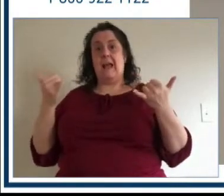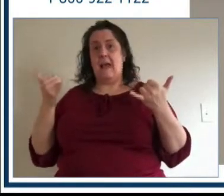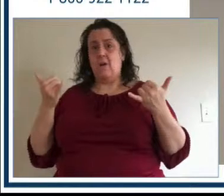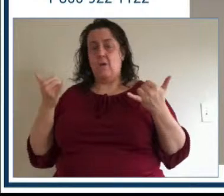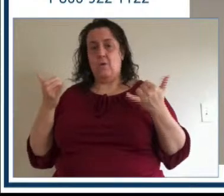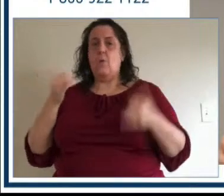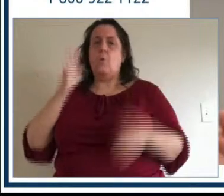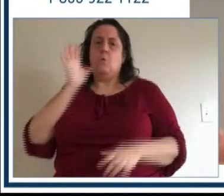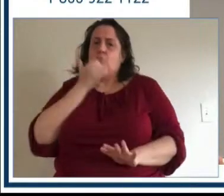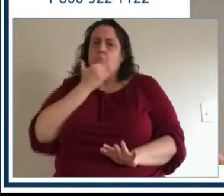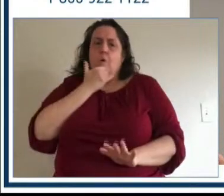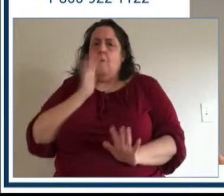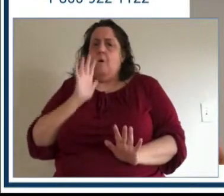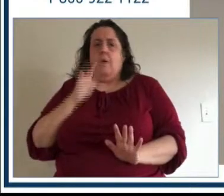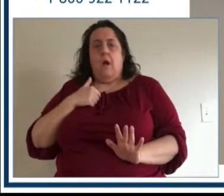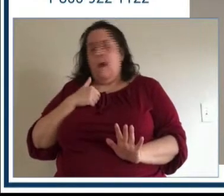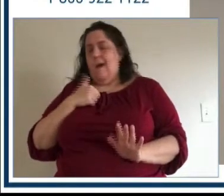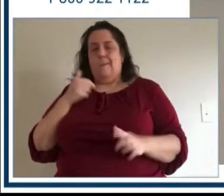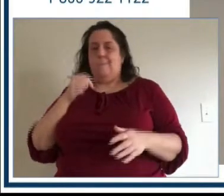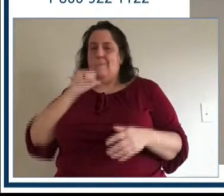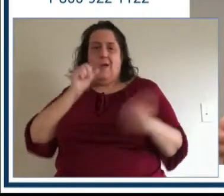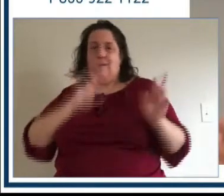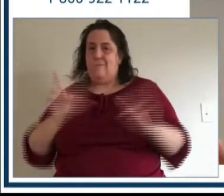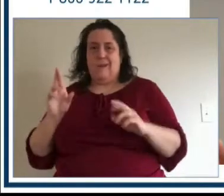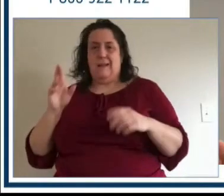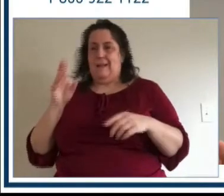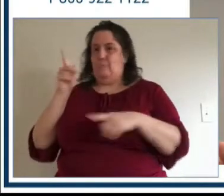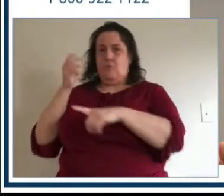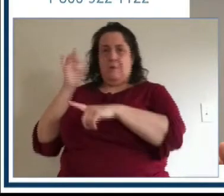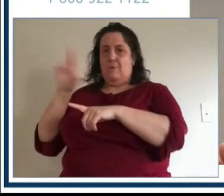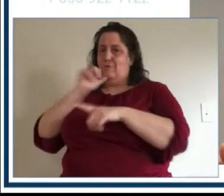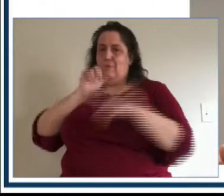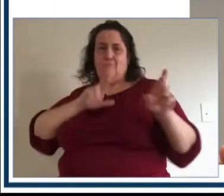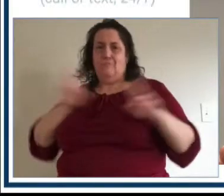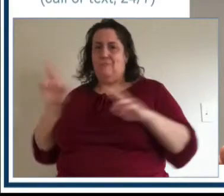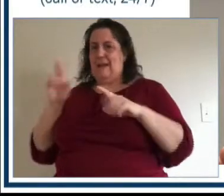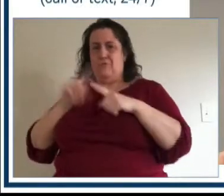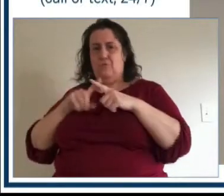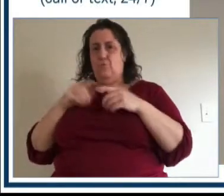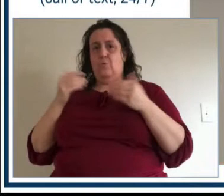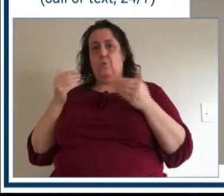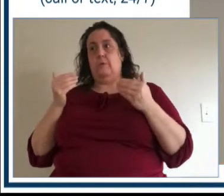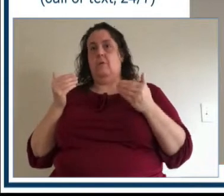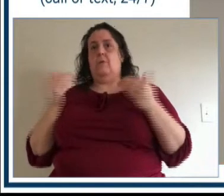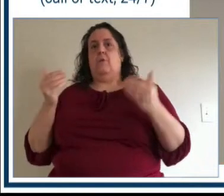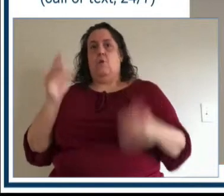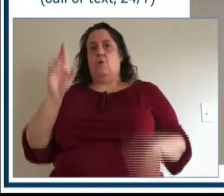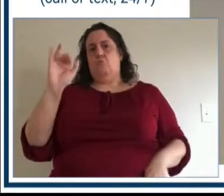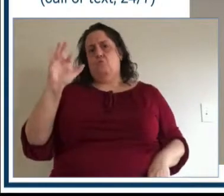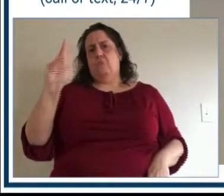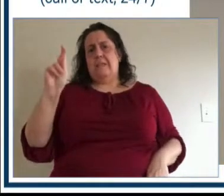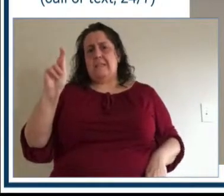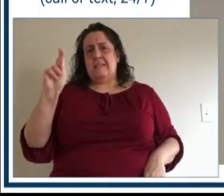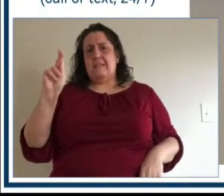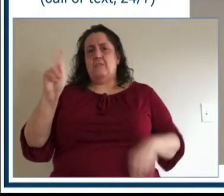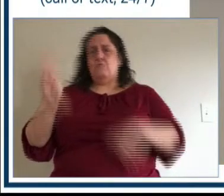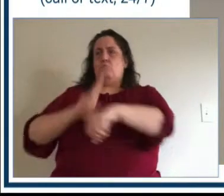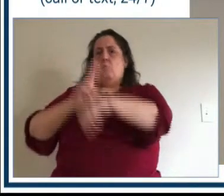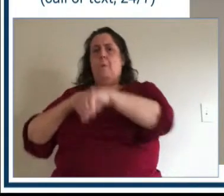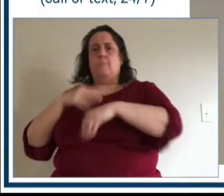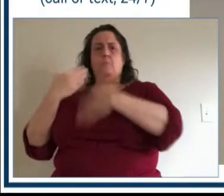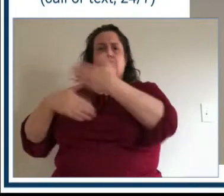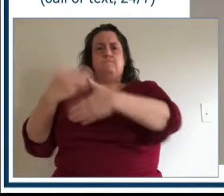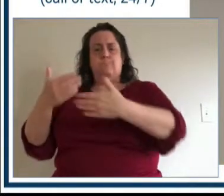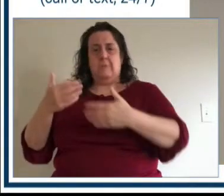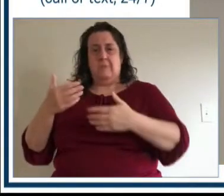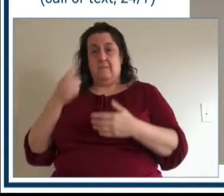not prepared, and I don't believe the Premier's prepared to take that risk and put more vulnerable Nova Scotians